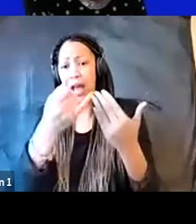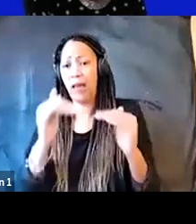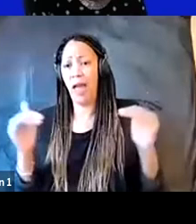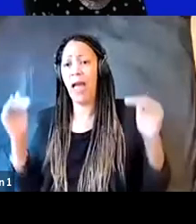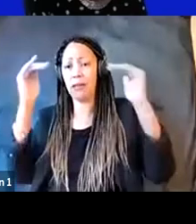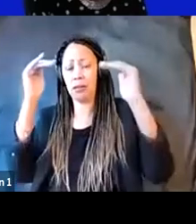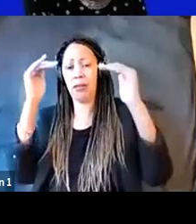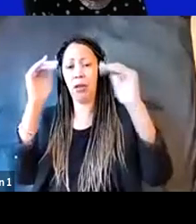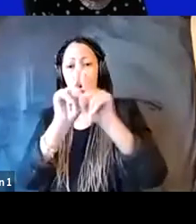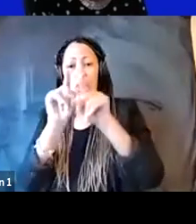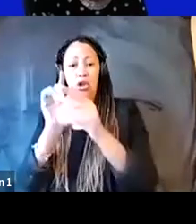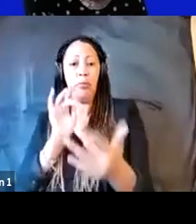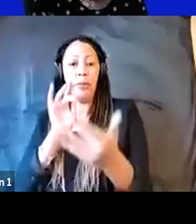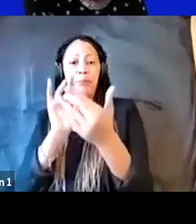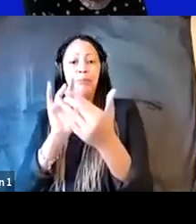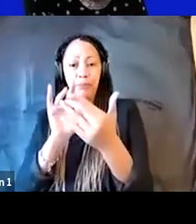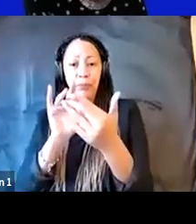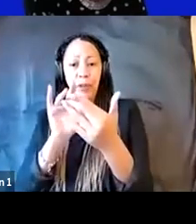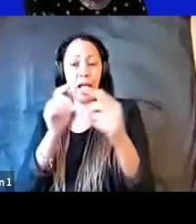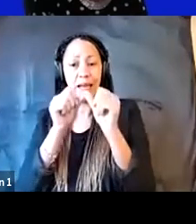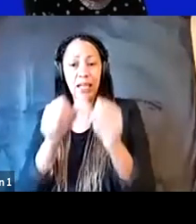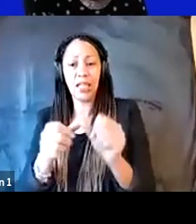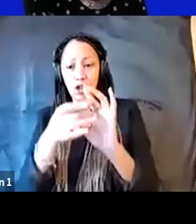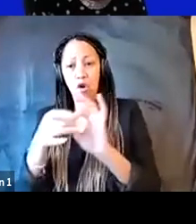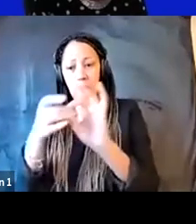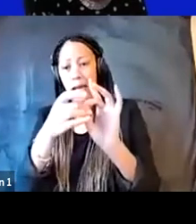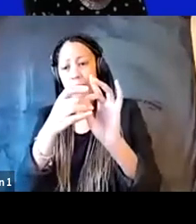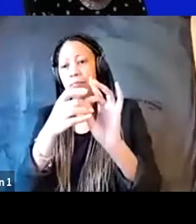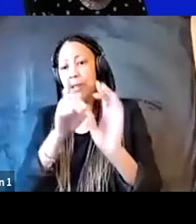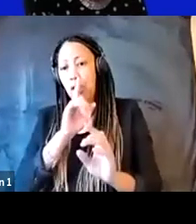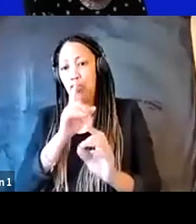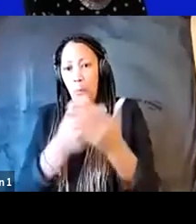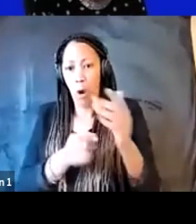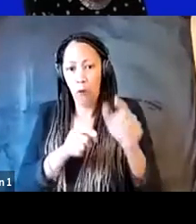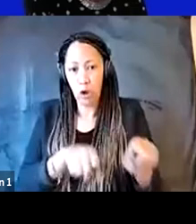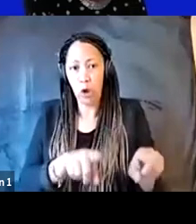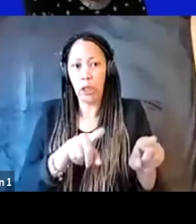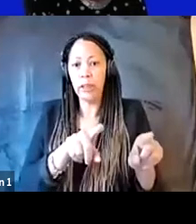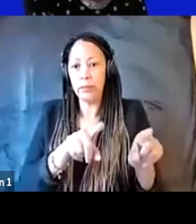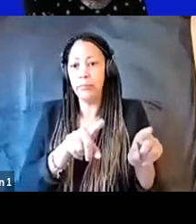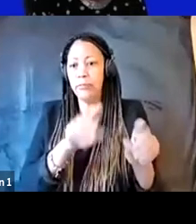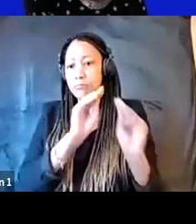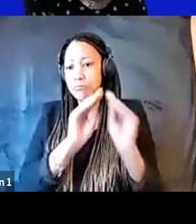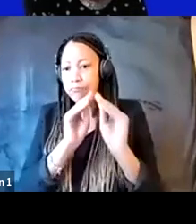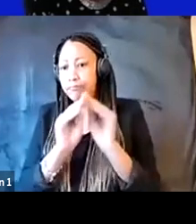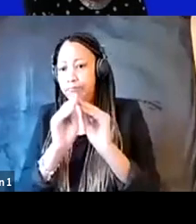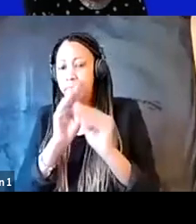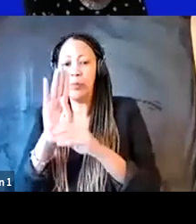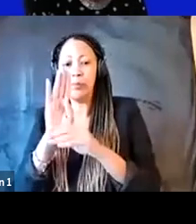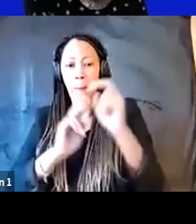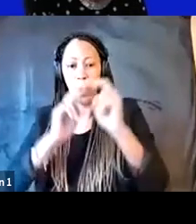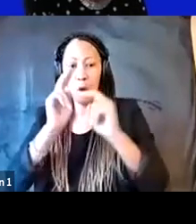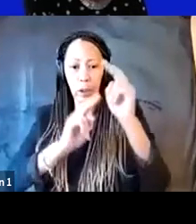we've been in touch with the stables and to continue to coordinate to make sure, you know, both during construction and when the building's operational, that we take